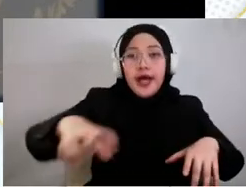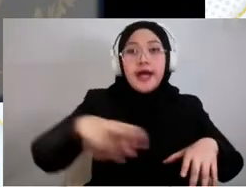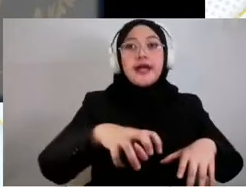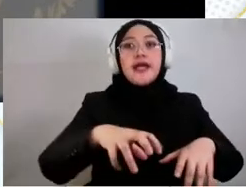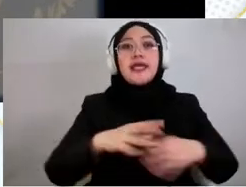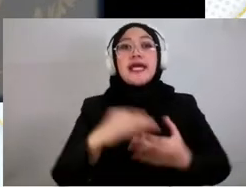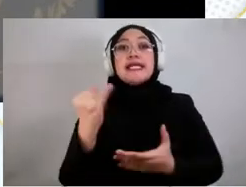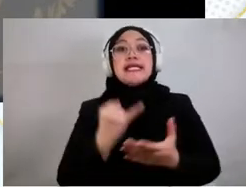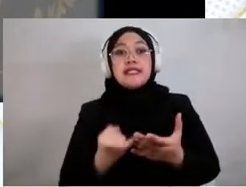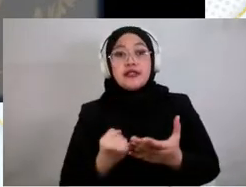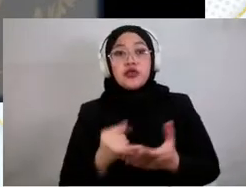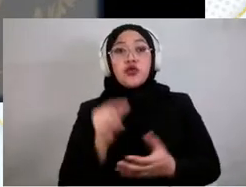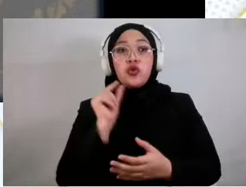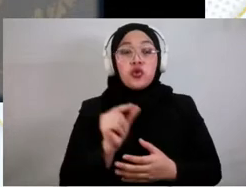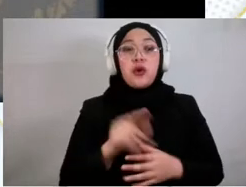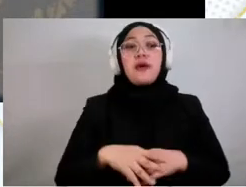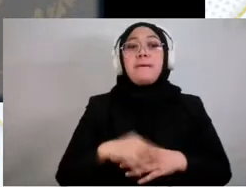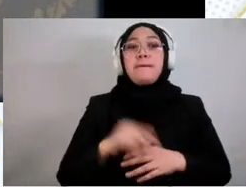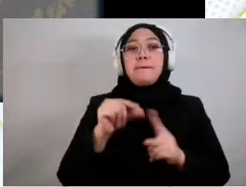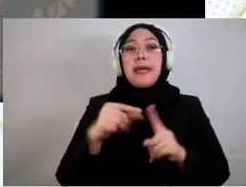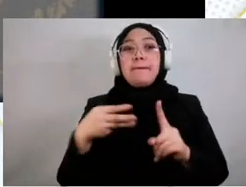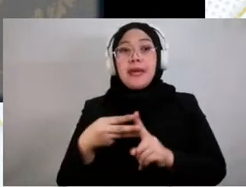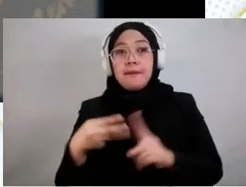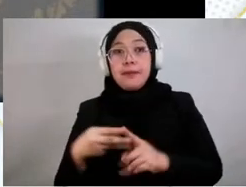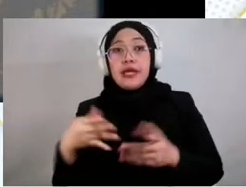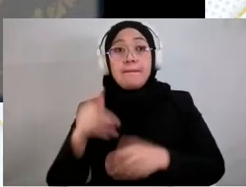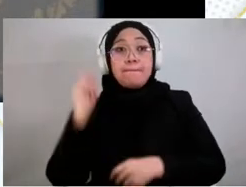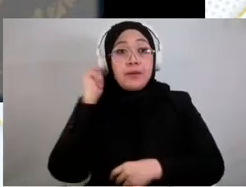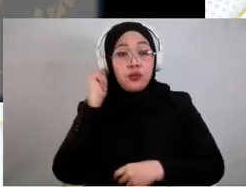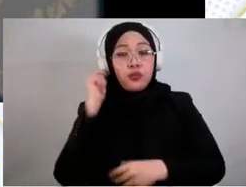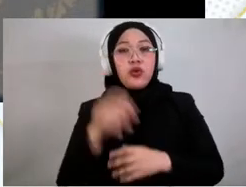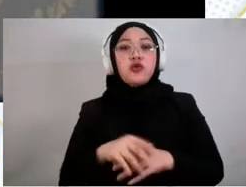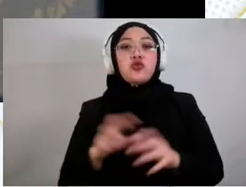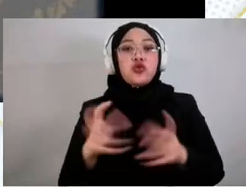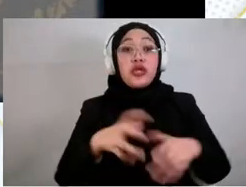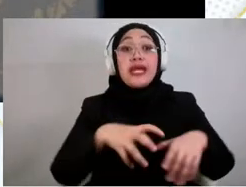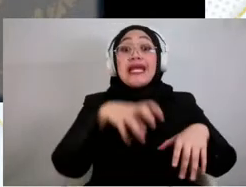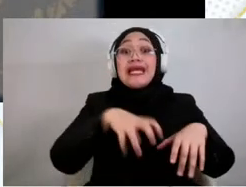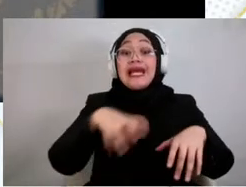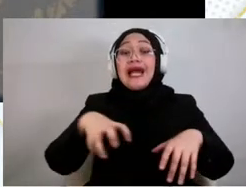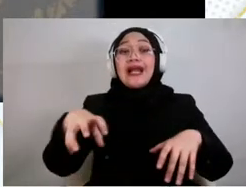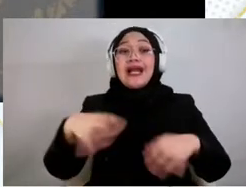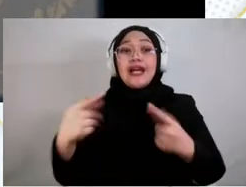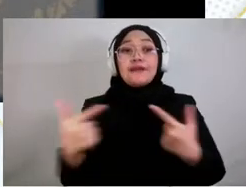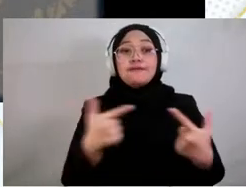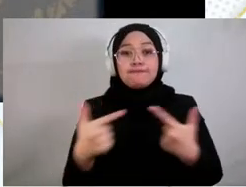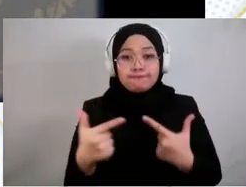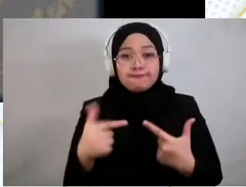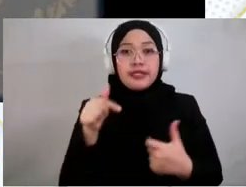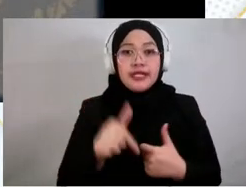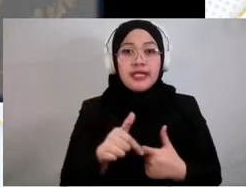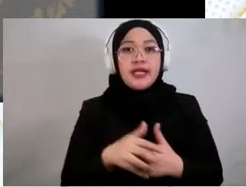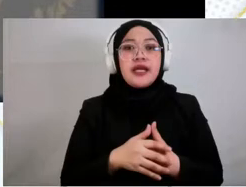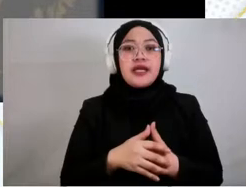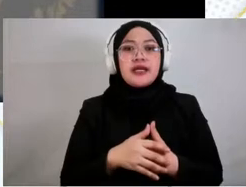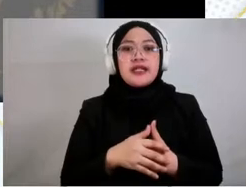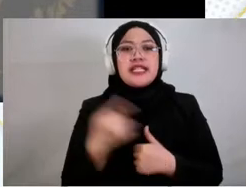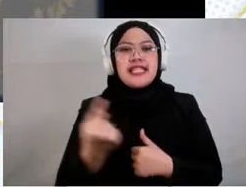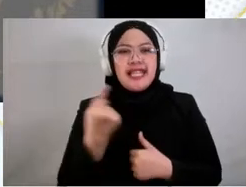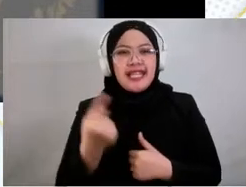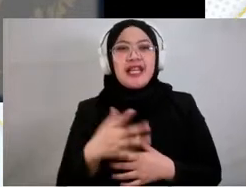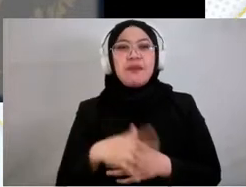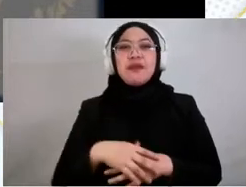by the UN for female, especially in the contingent, require enlisted rank. So indeed, in